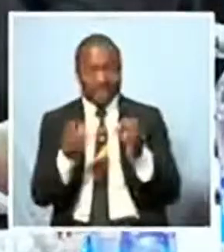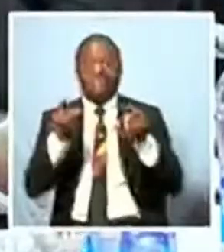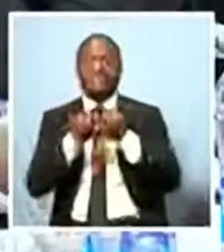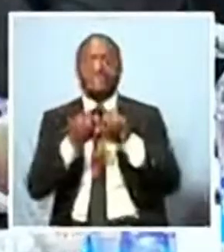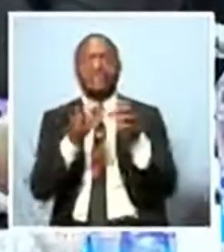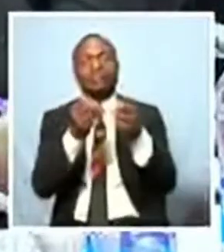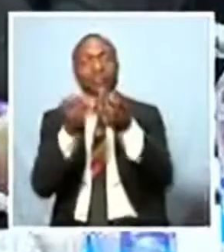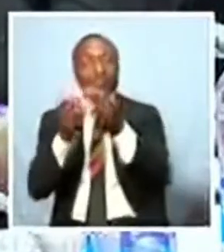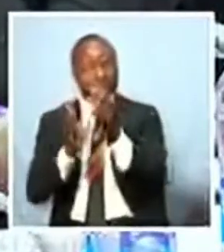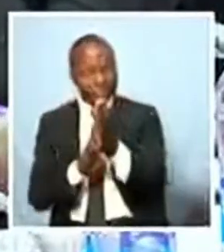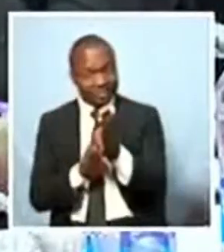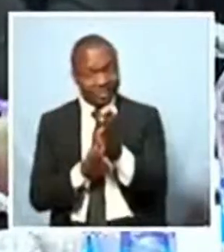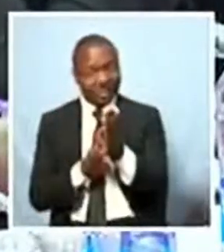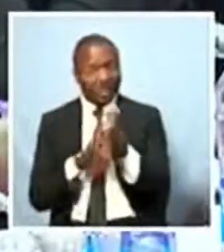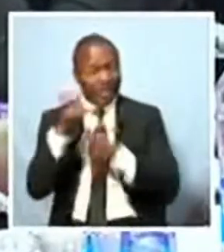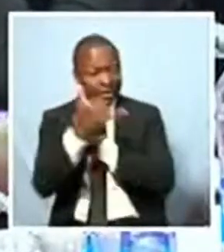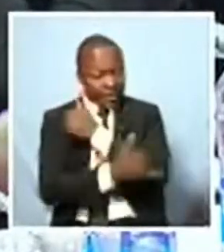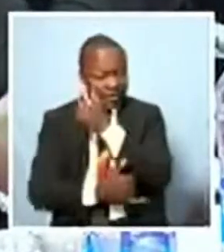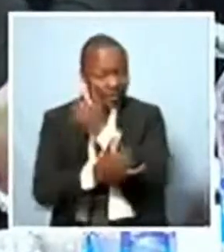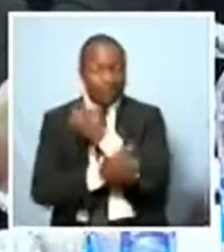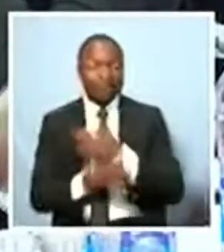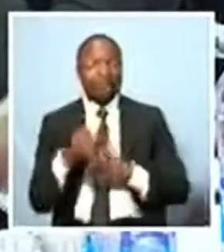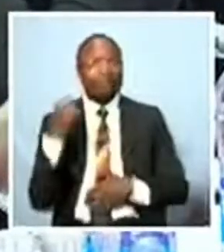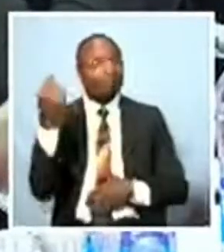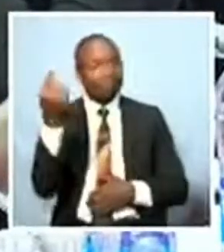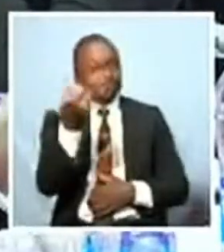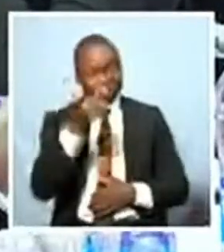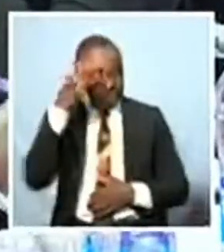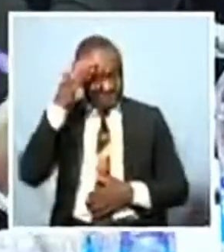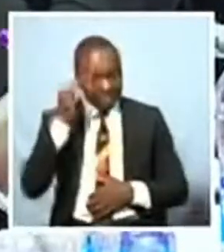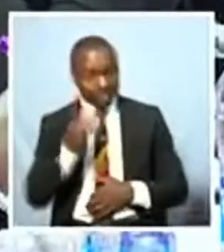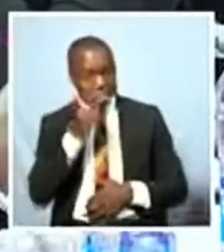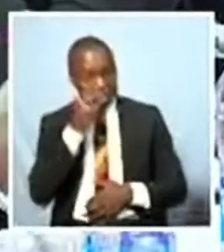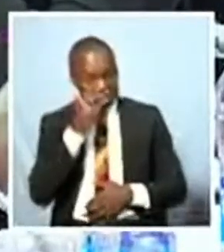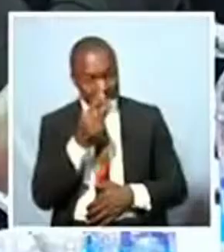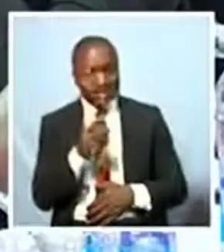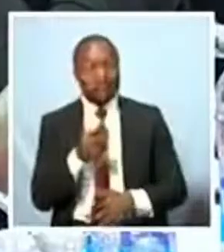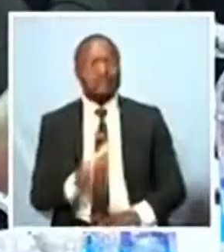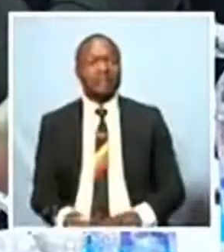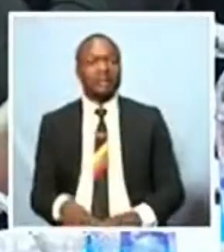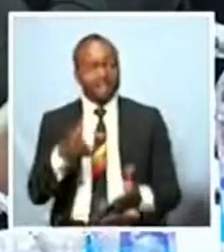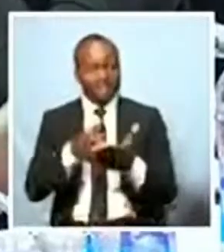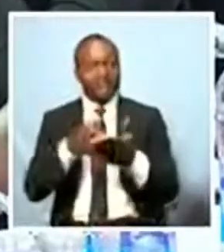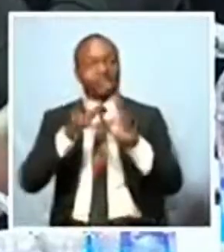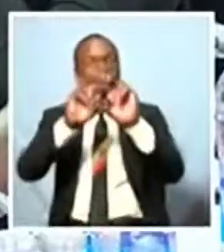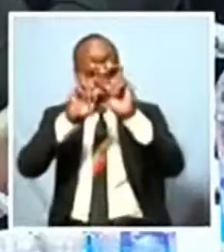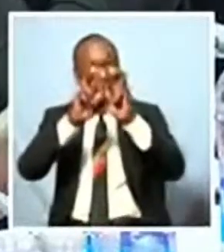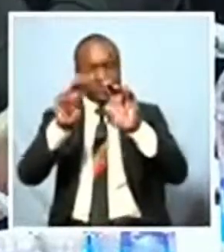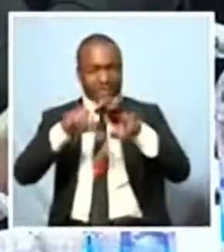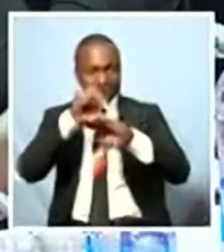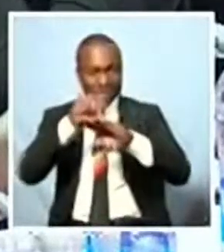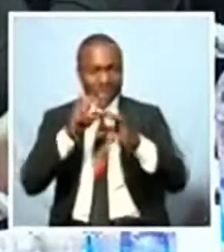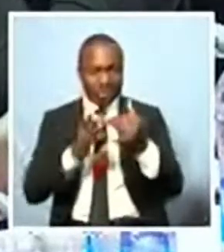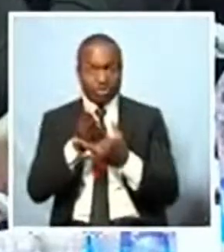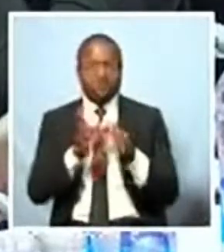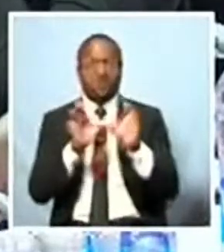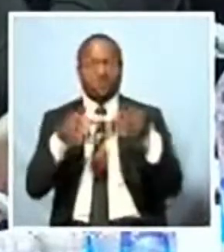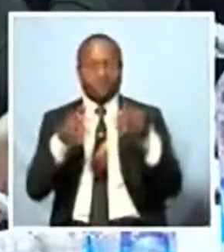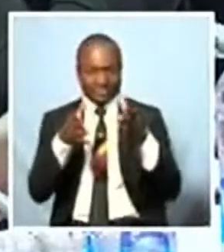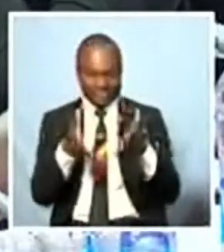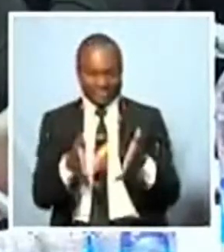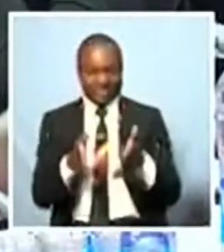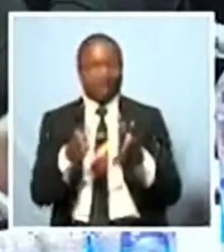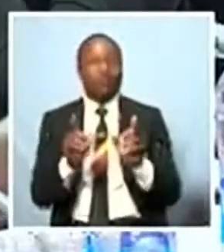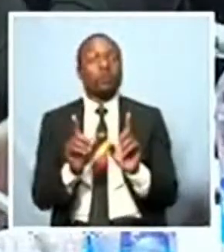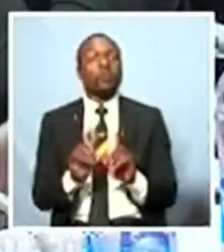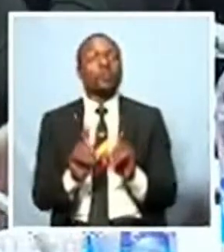schools, maybe even countrywide, and that's why today we are looking at this subject as a nation through this committee. So where is